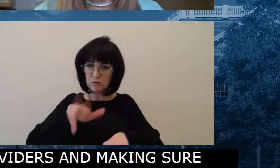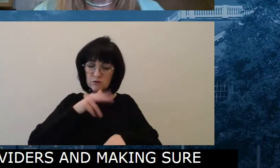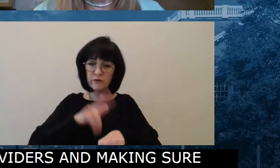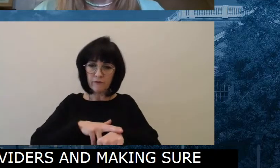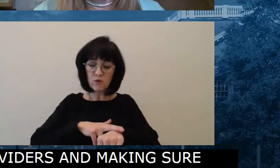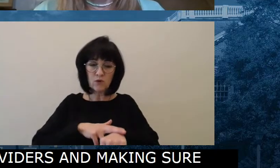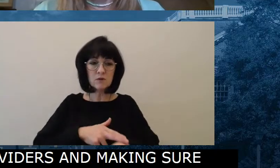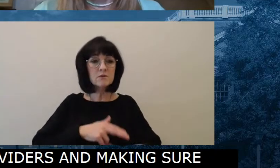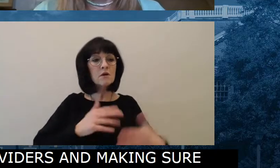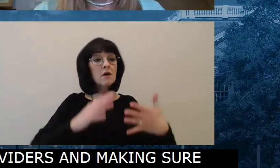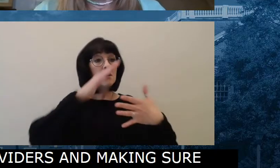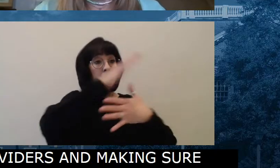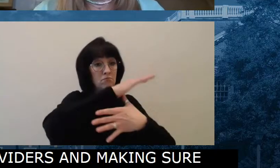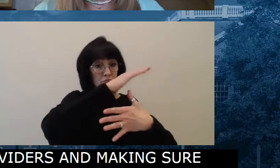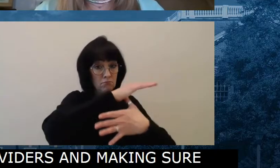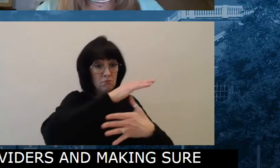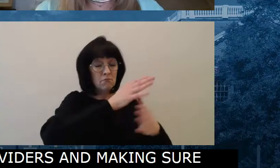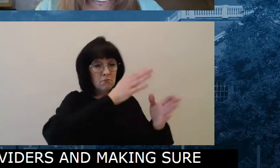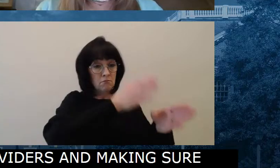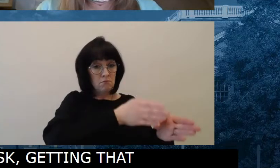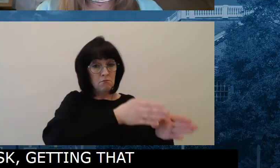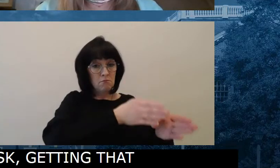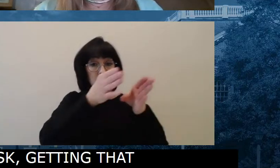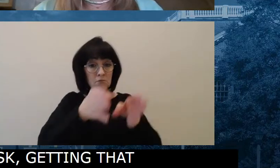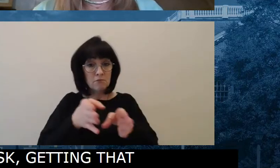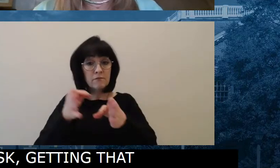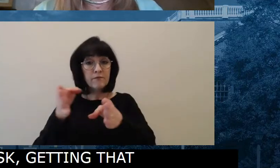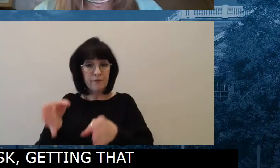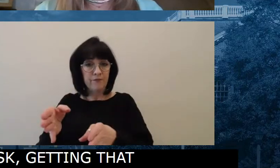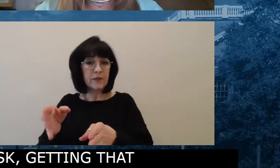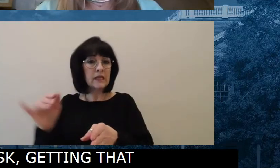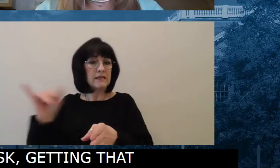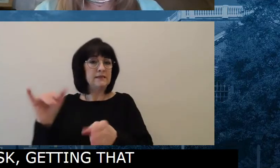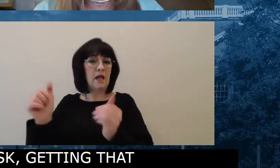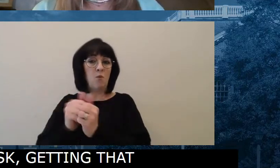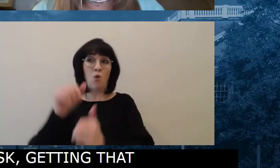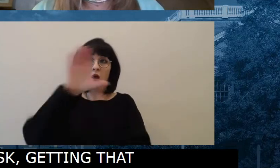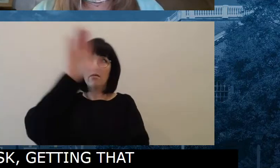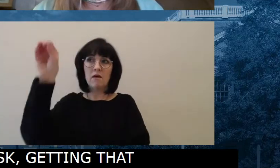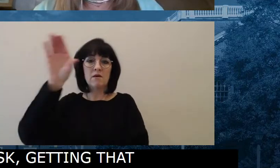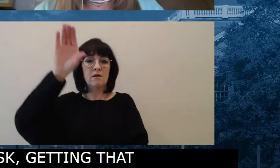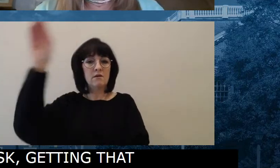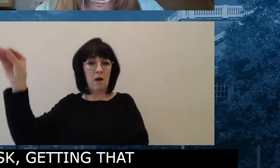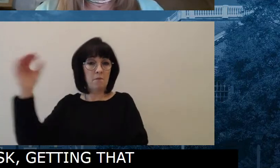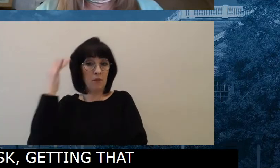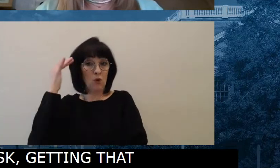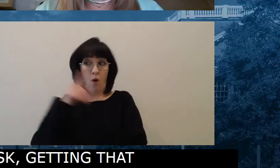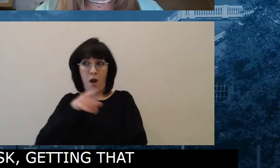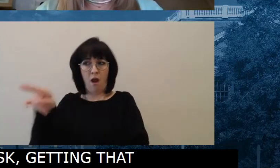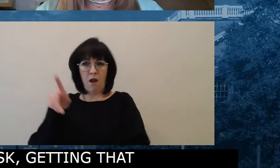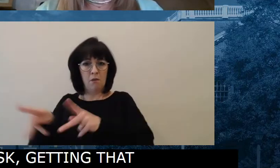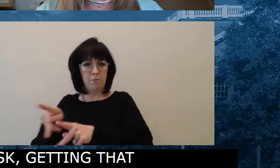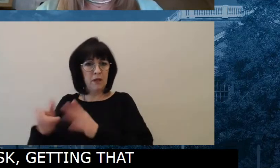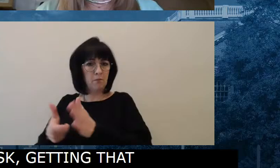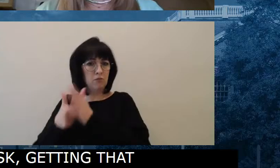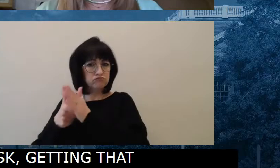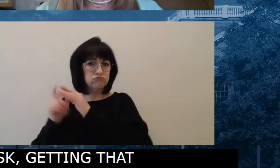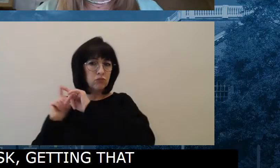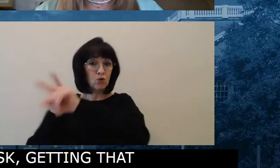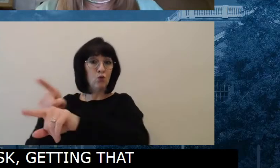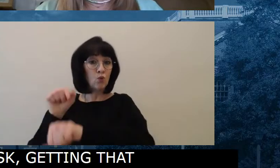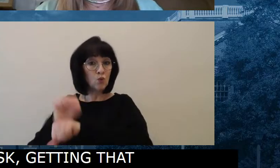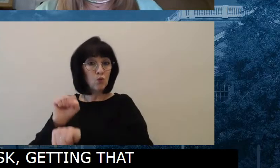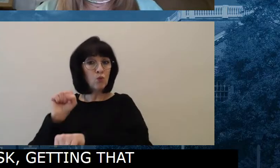frontline essential employer groups with their employees to make sure they get vaccinated. At the same time,